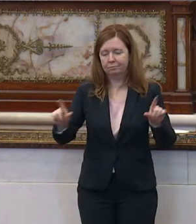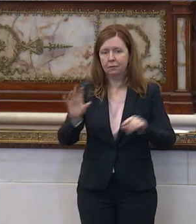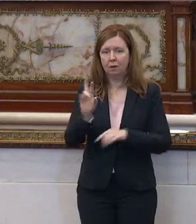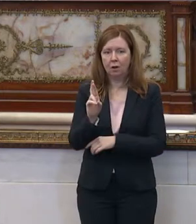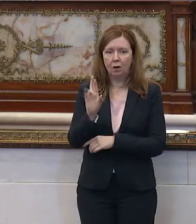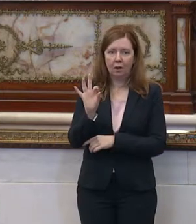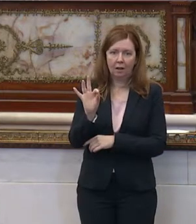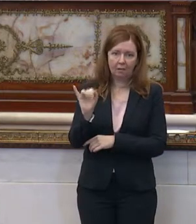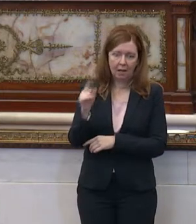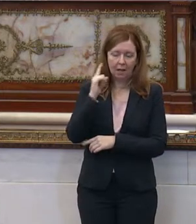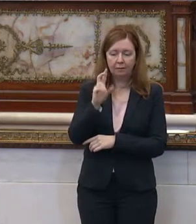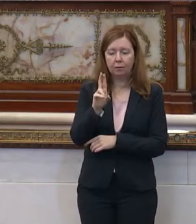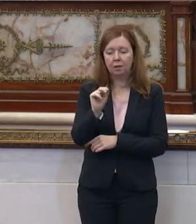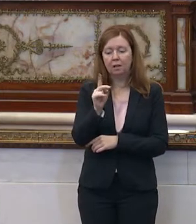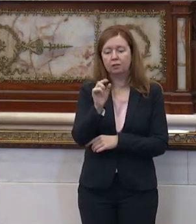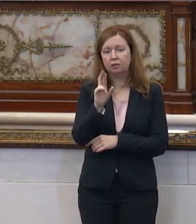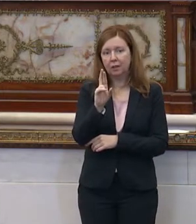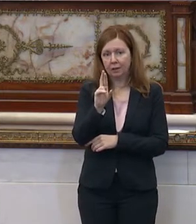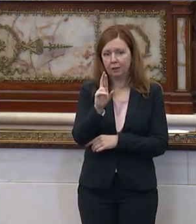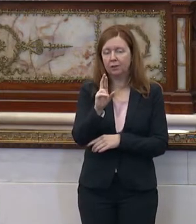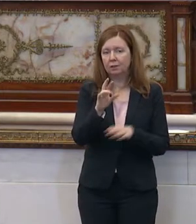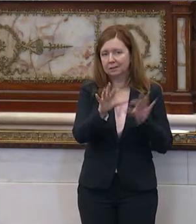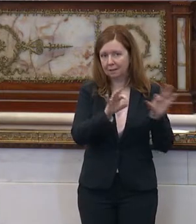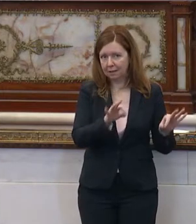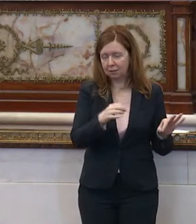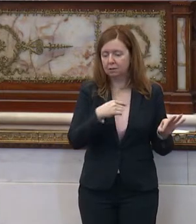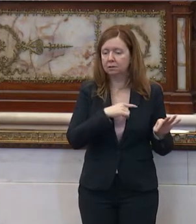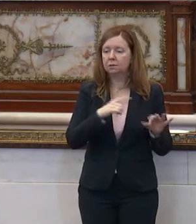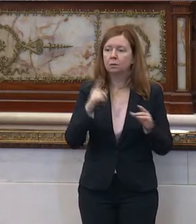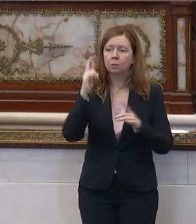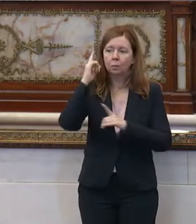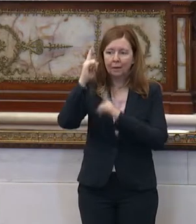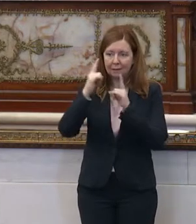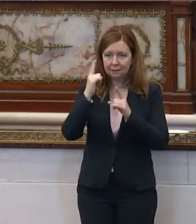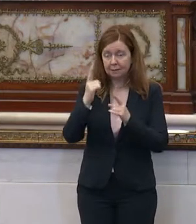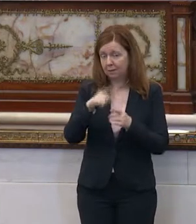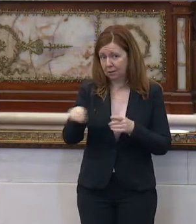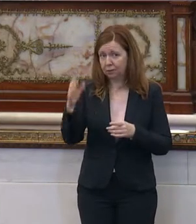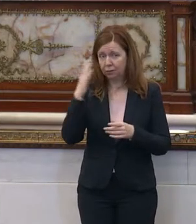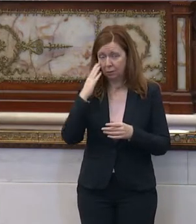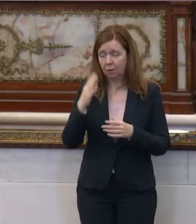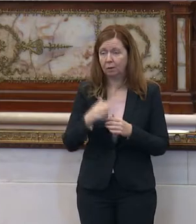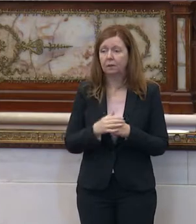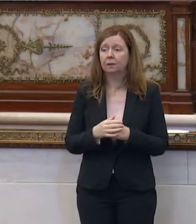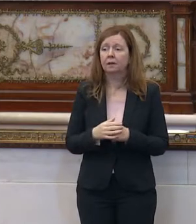RFI for underwriter selection. We certainly consider, as you're aware, the